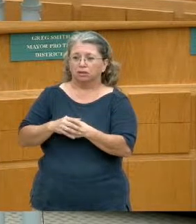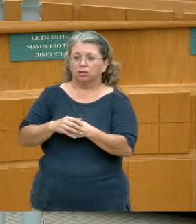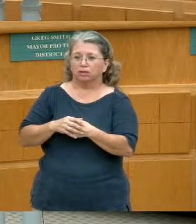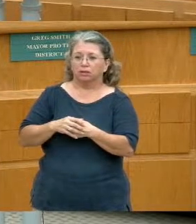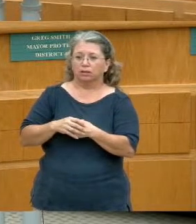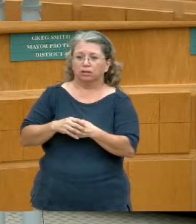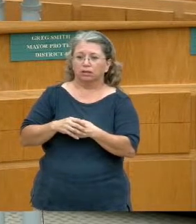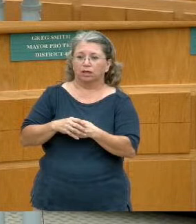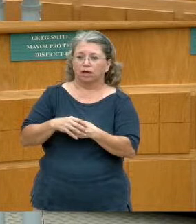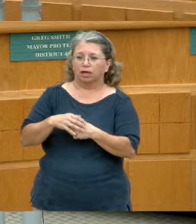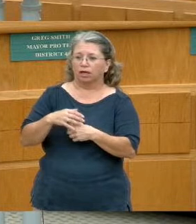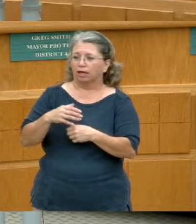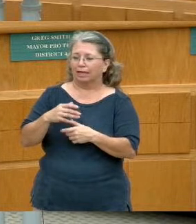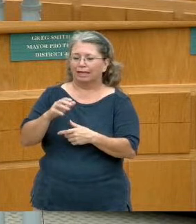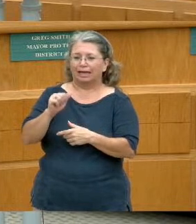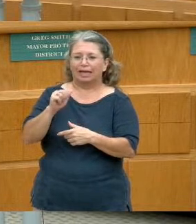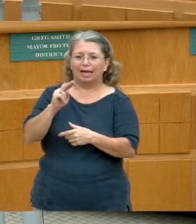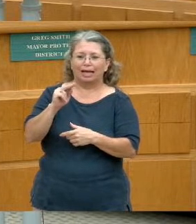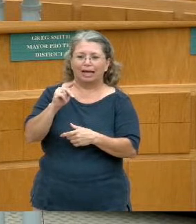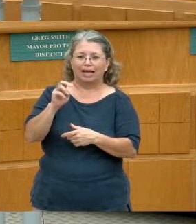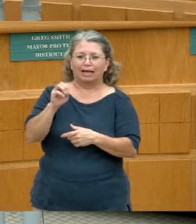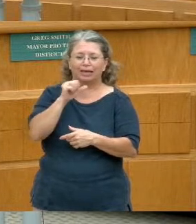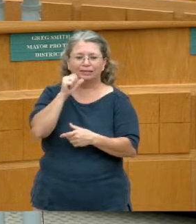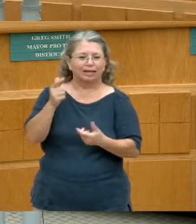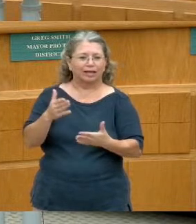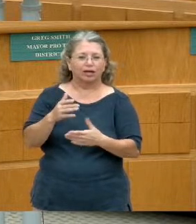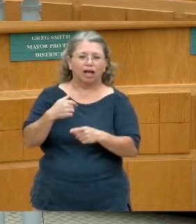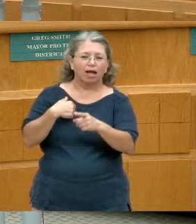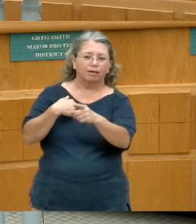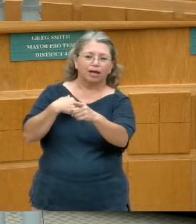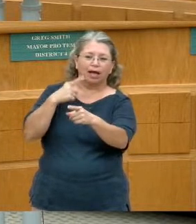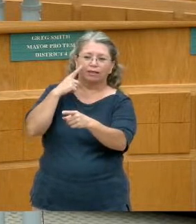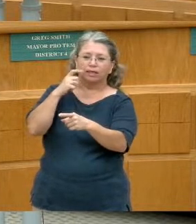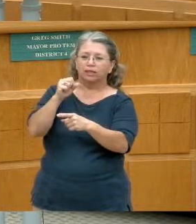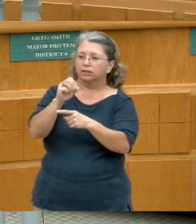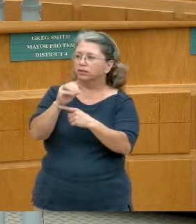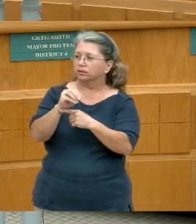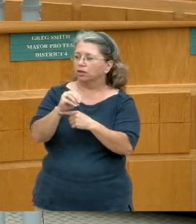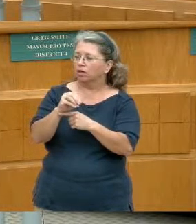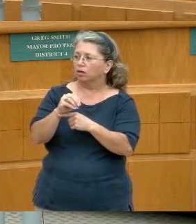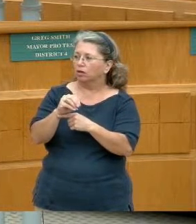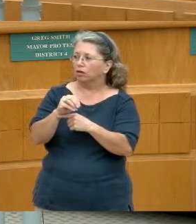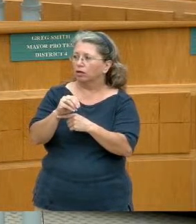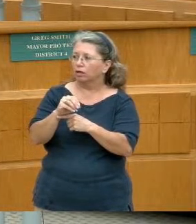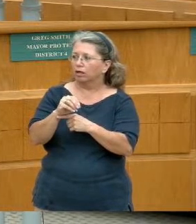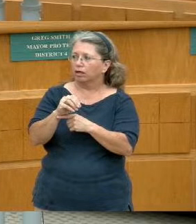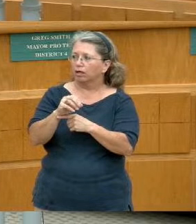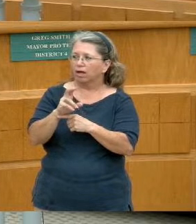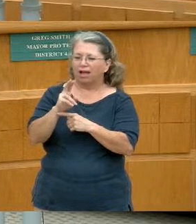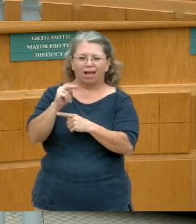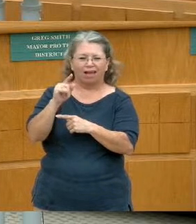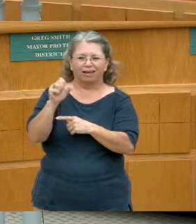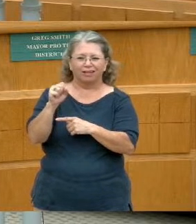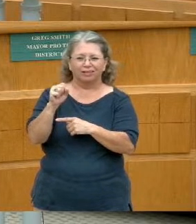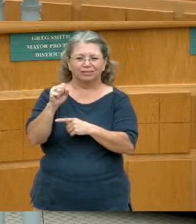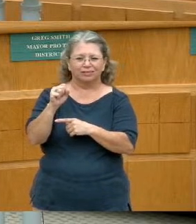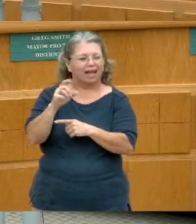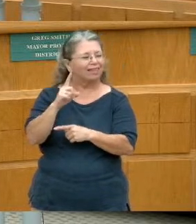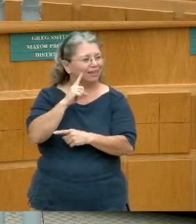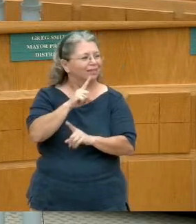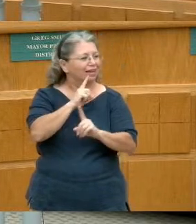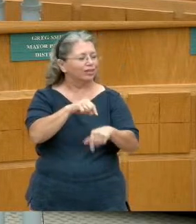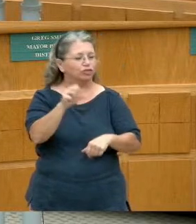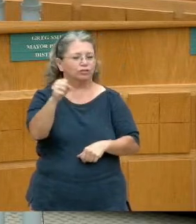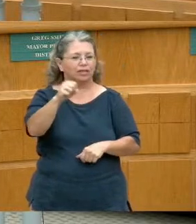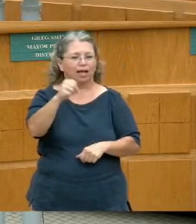Unless the think the answer is yes,